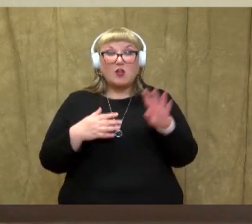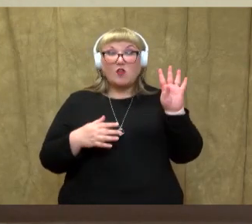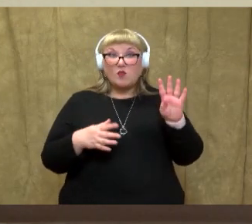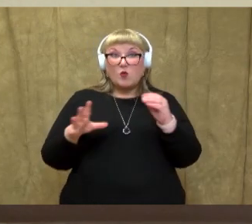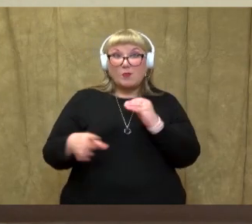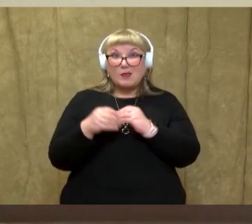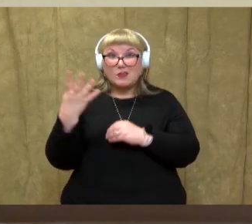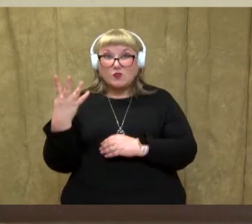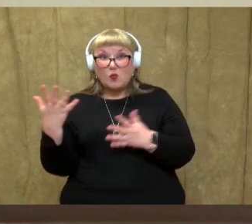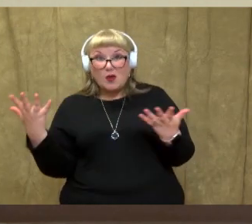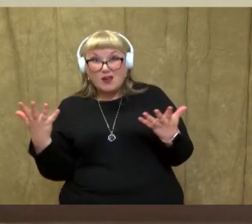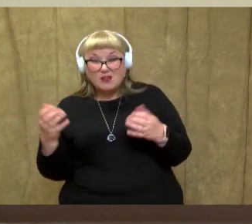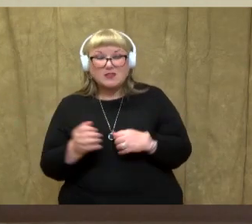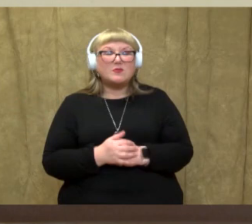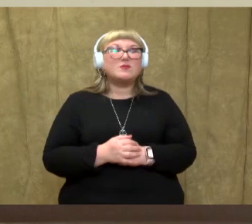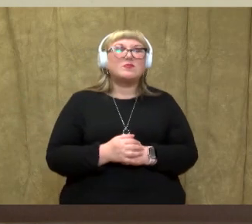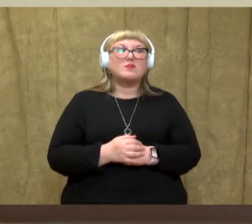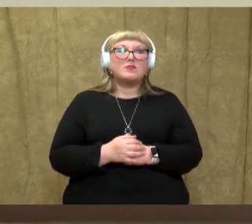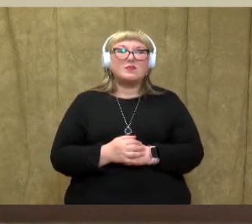plus 4?